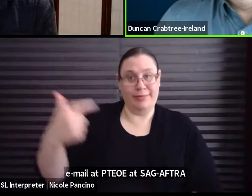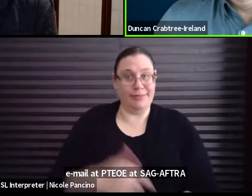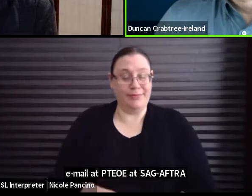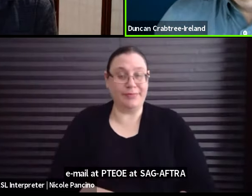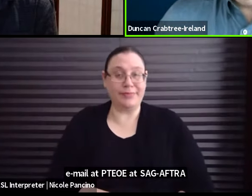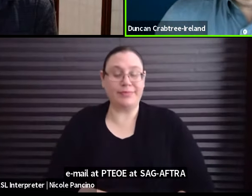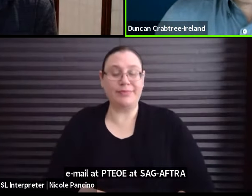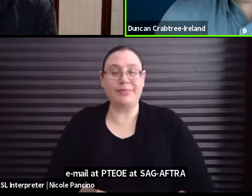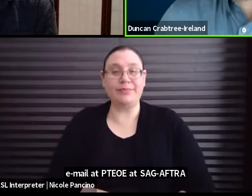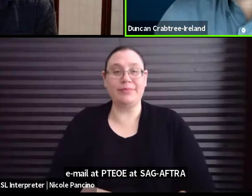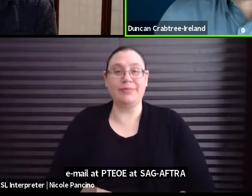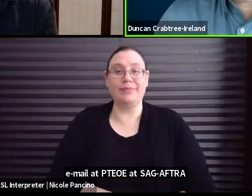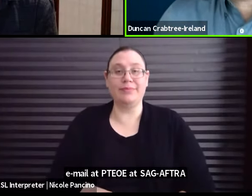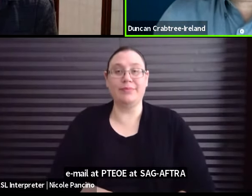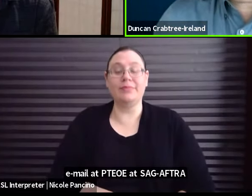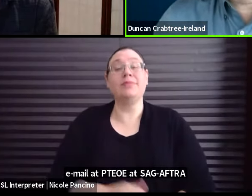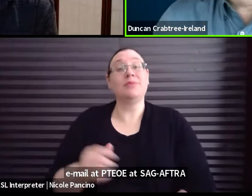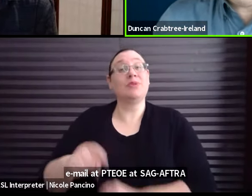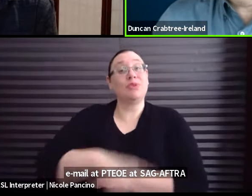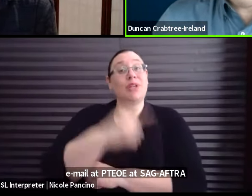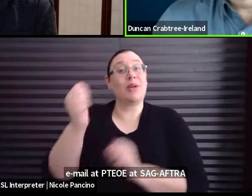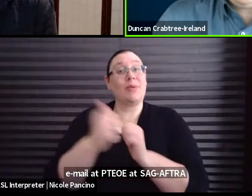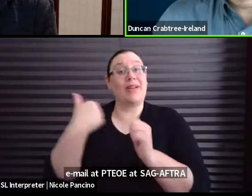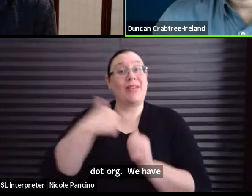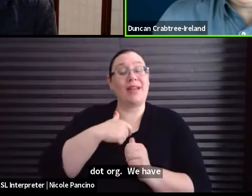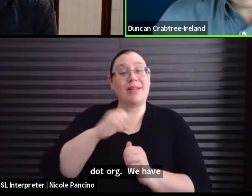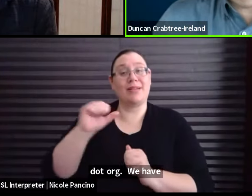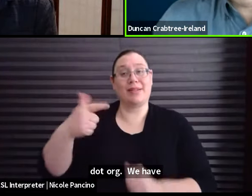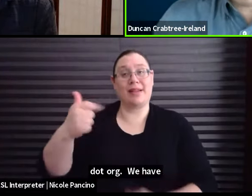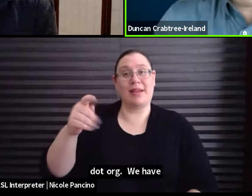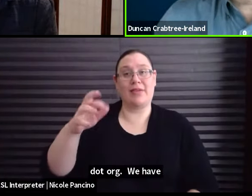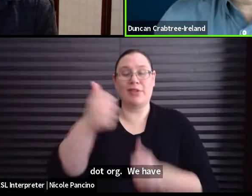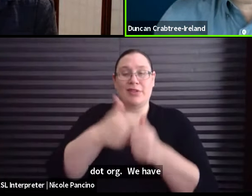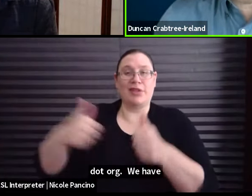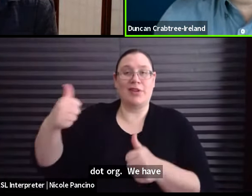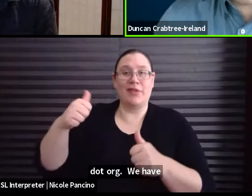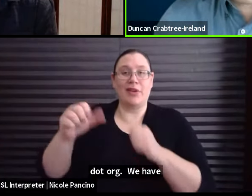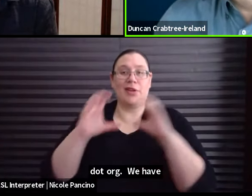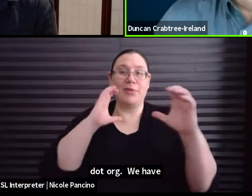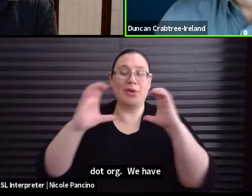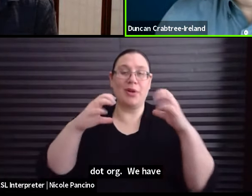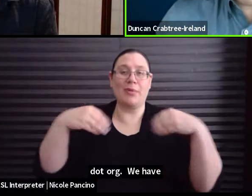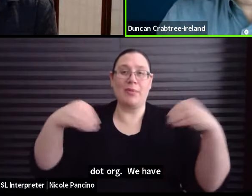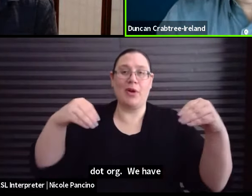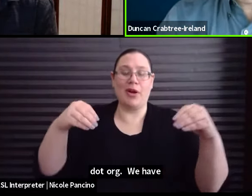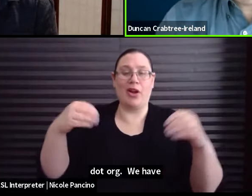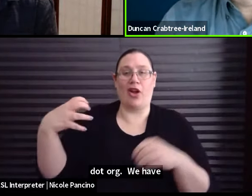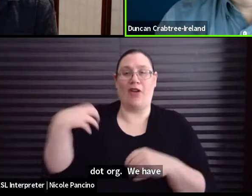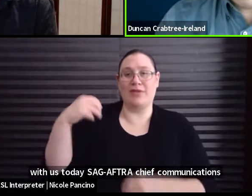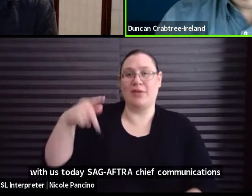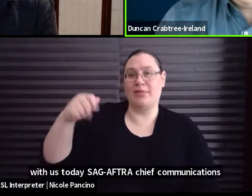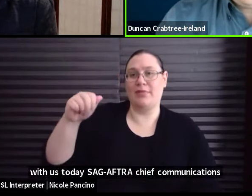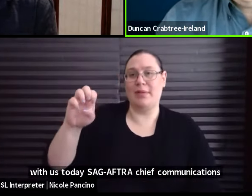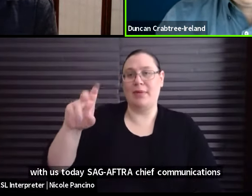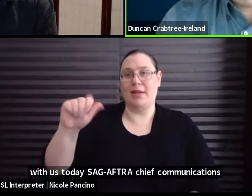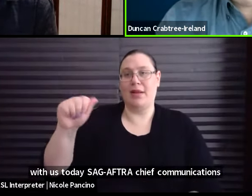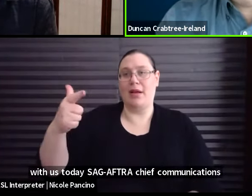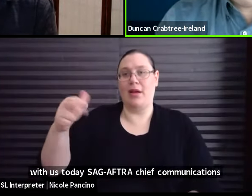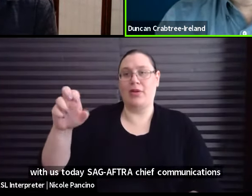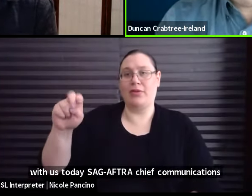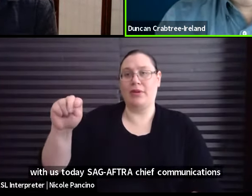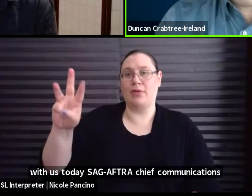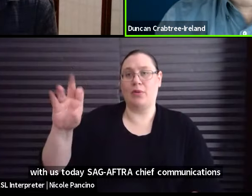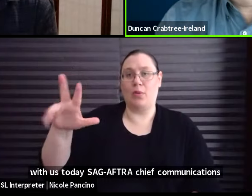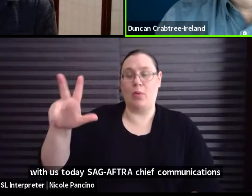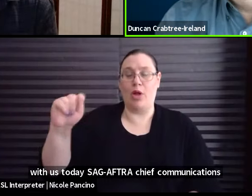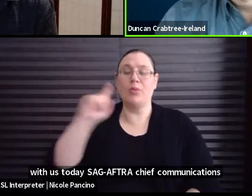pteoe@sagaftra.org. We have with us today SAG-AFTRA Chief Communications and Marketing Officer Pamela Greenwalt, who will be helping lead our Q&A after